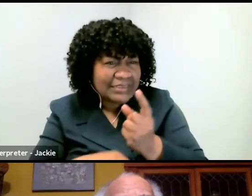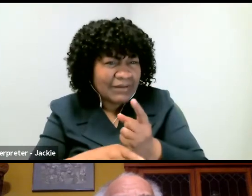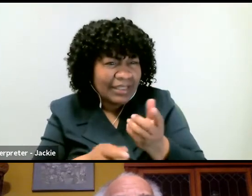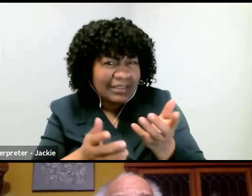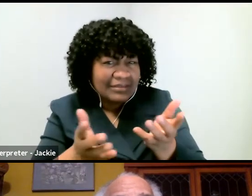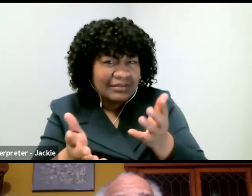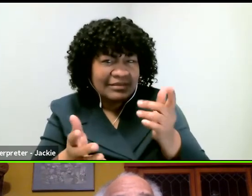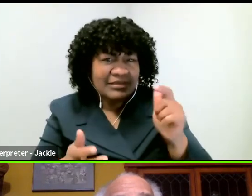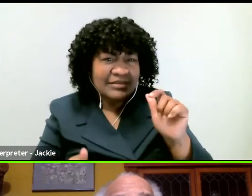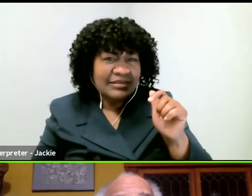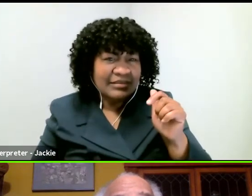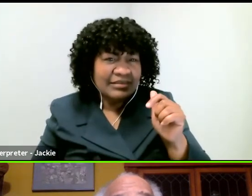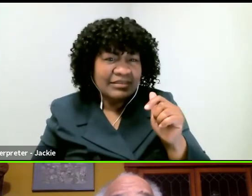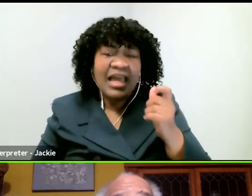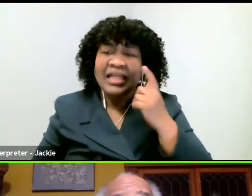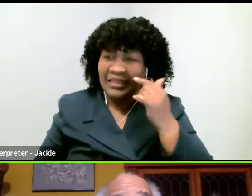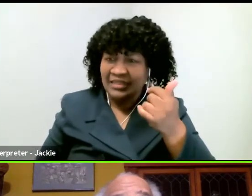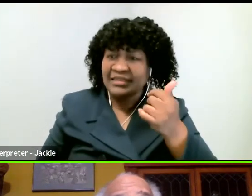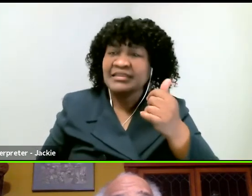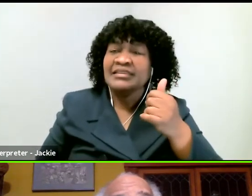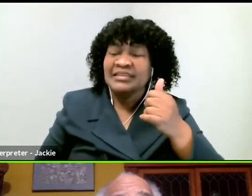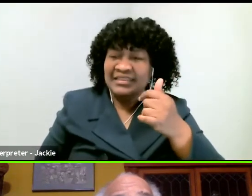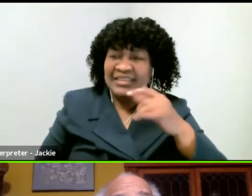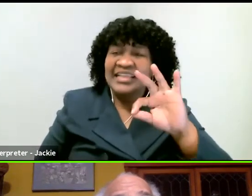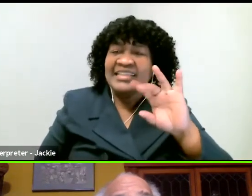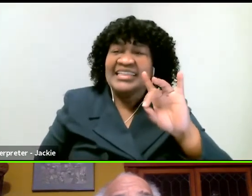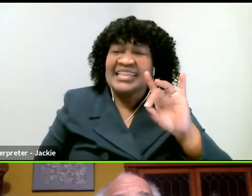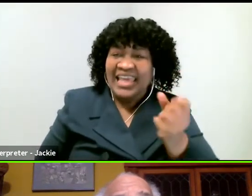90s? That was the 80s.